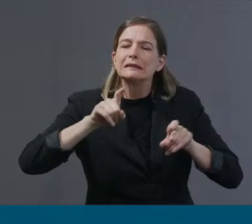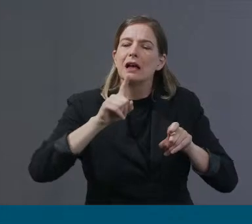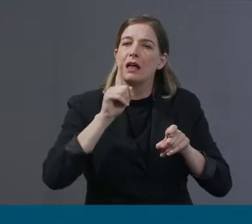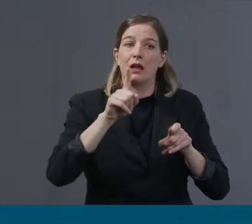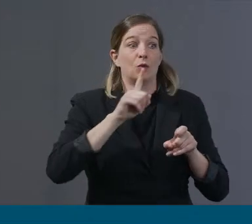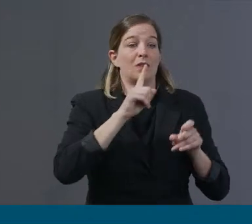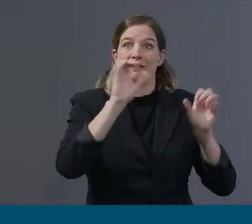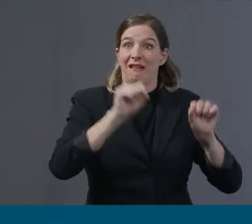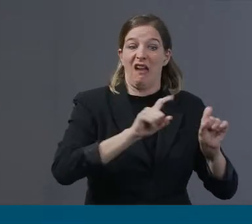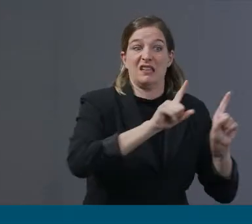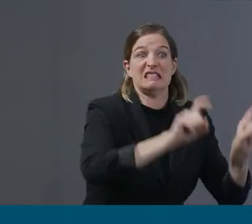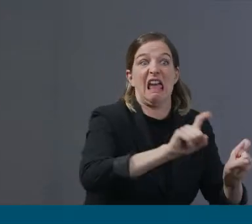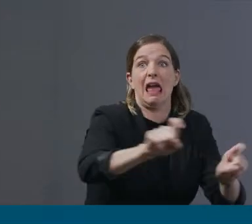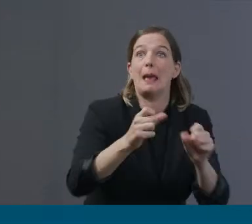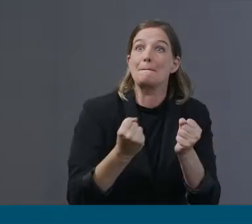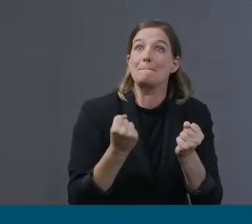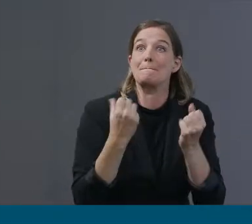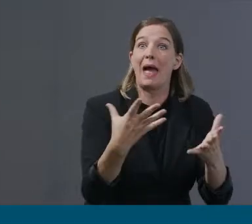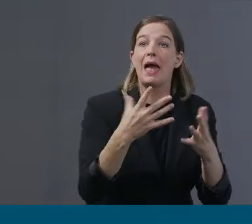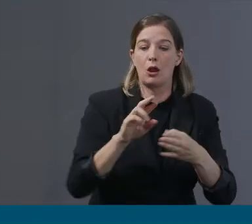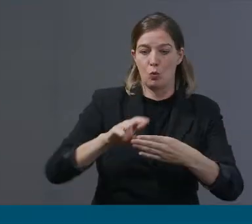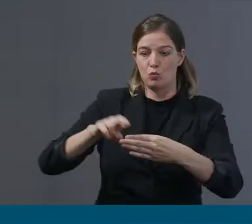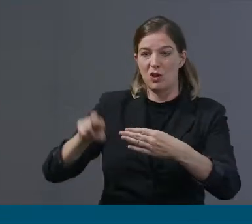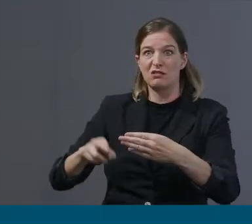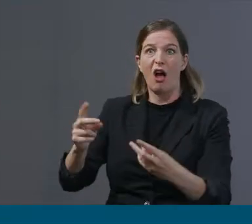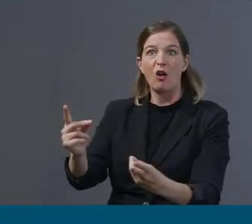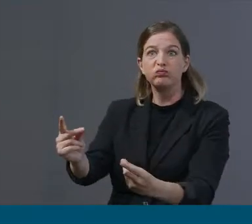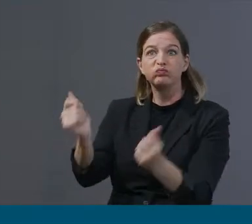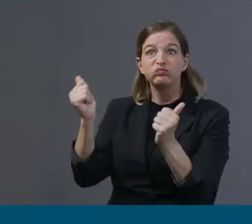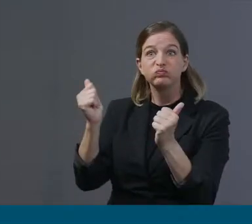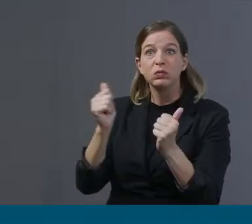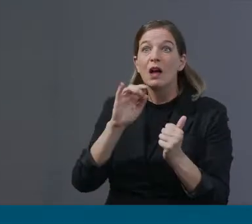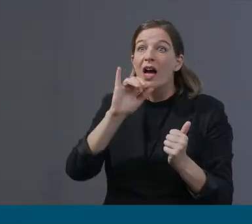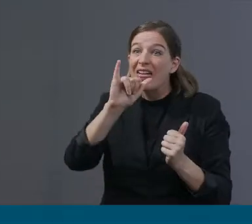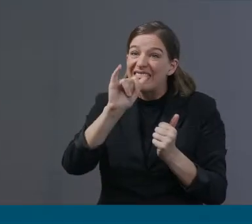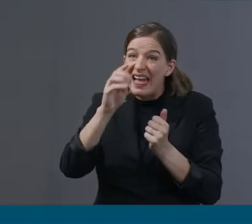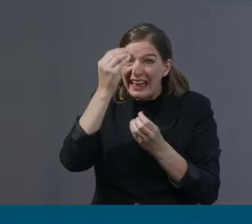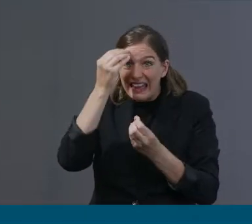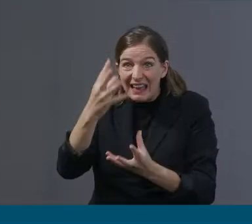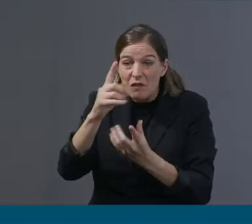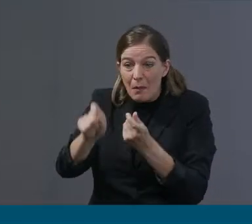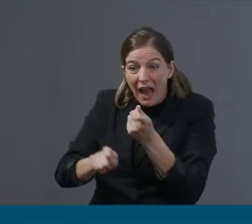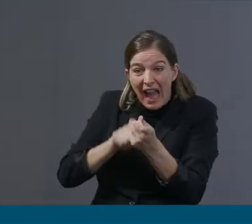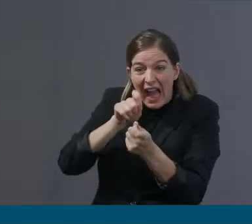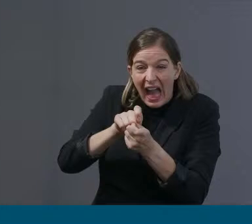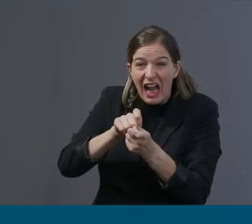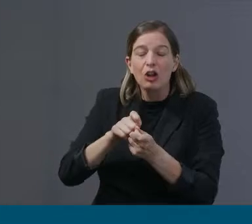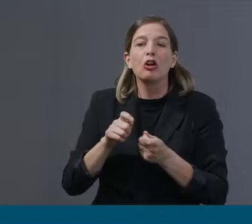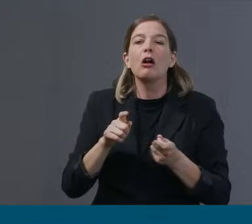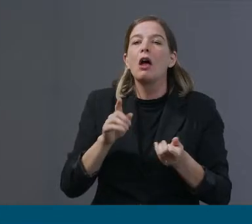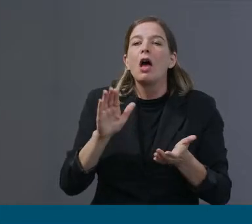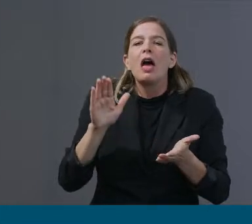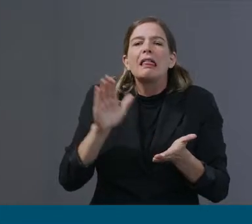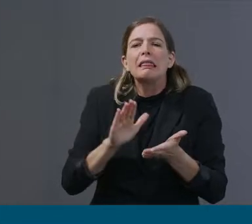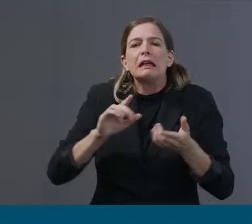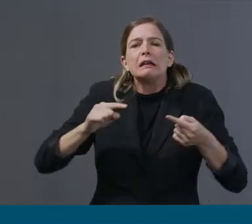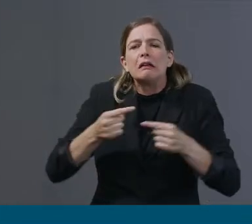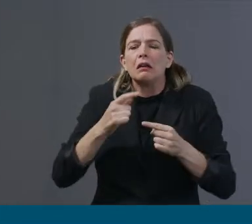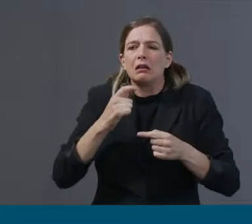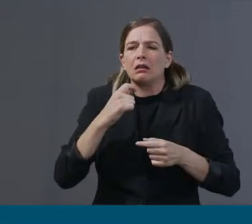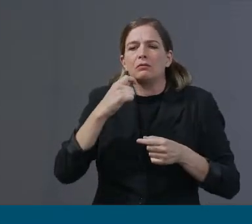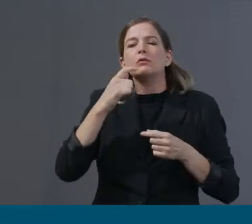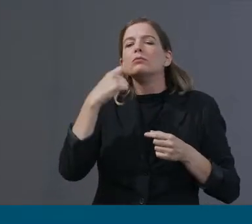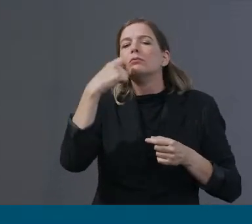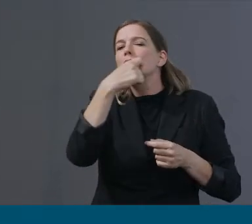rapid results. It's accurate, it's less invasive if you've had the other test, with less PPE, and it